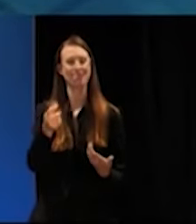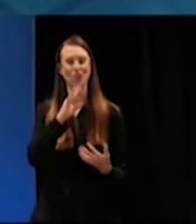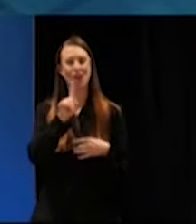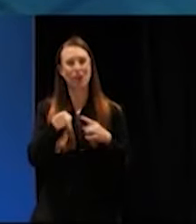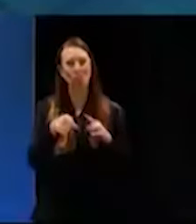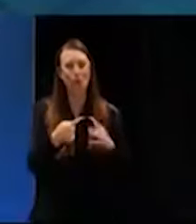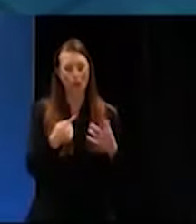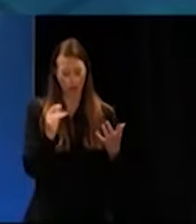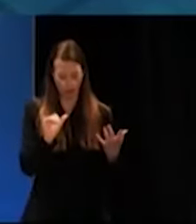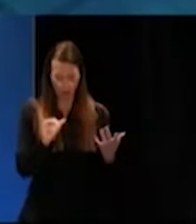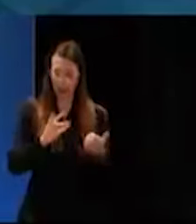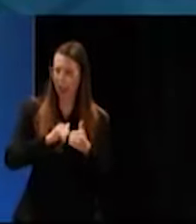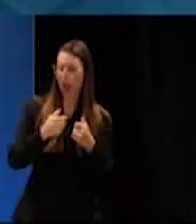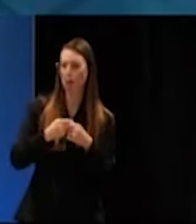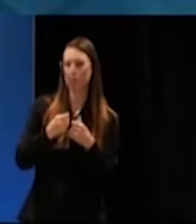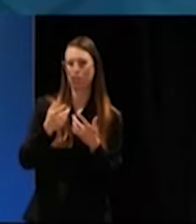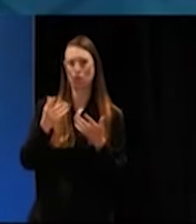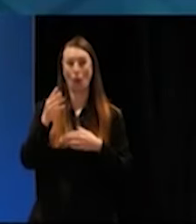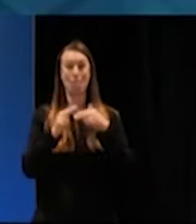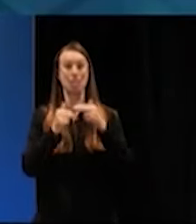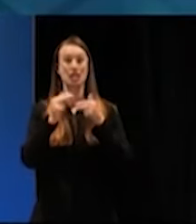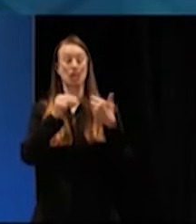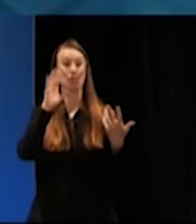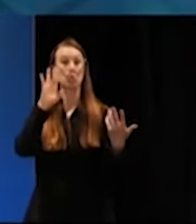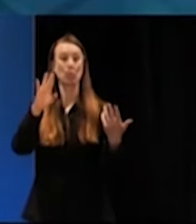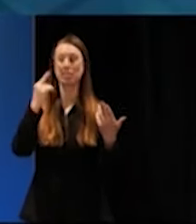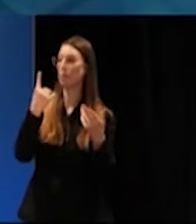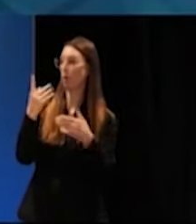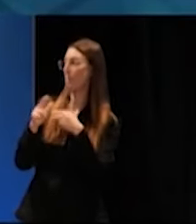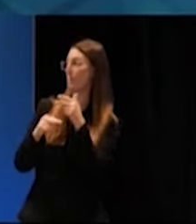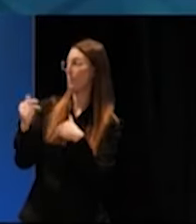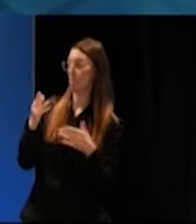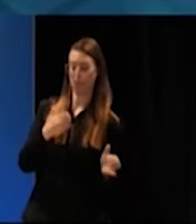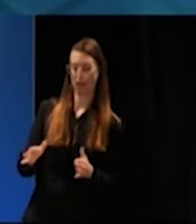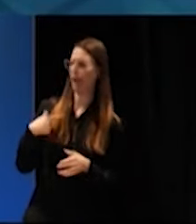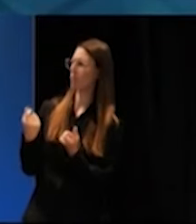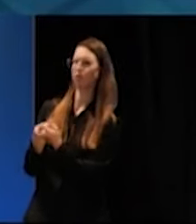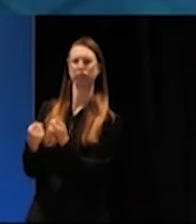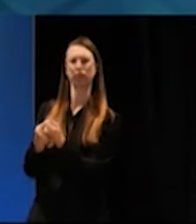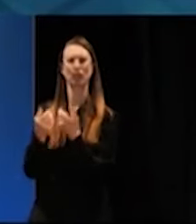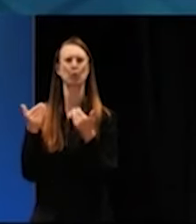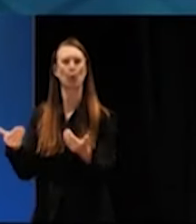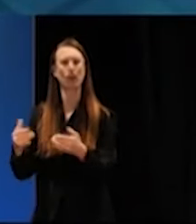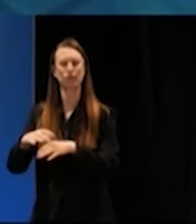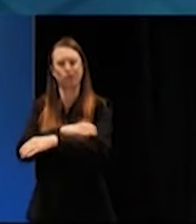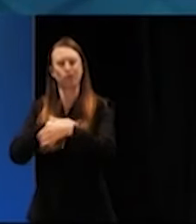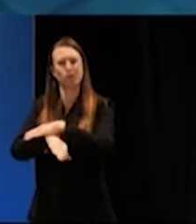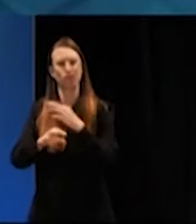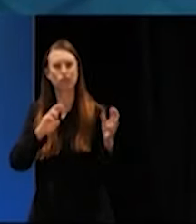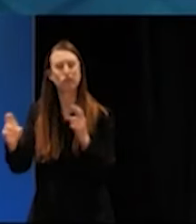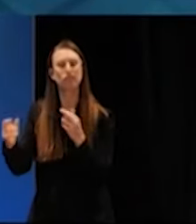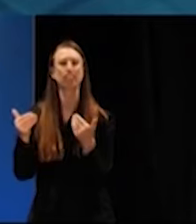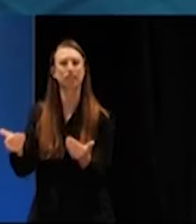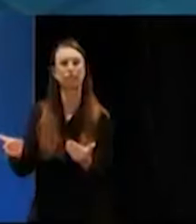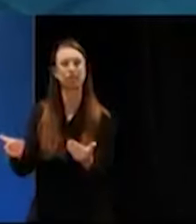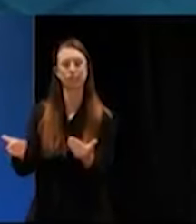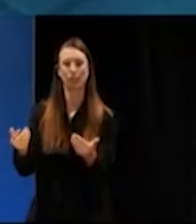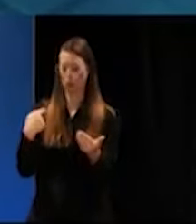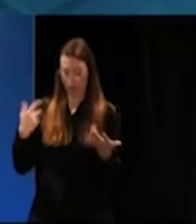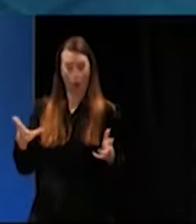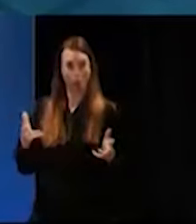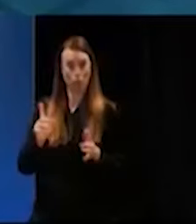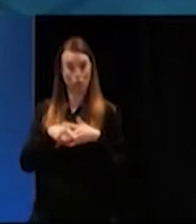into the energy future and someone presents a plan that I supported immediately, said, let's get it done. And the fact that we already were able to break ground on this, and